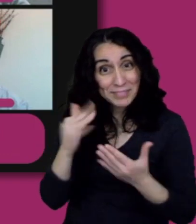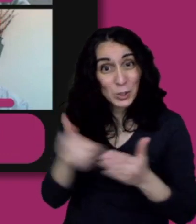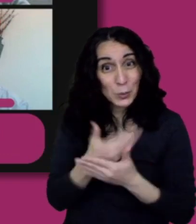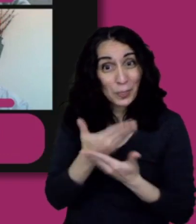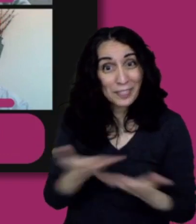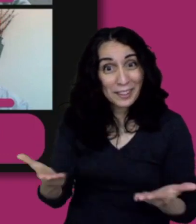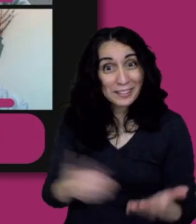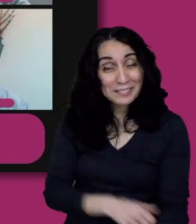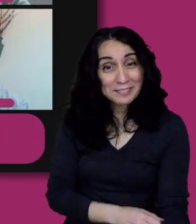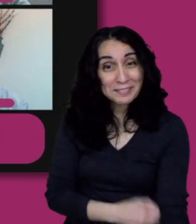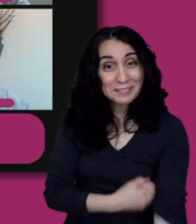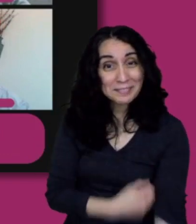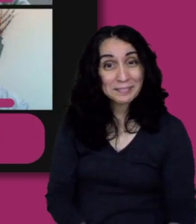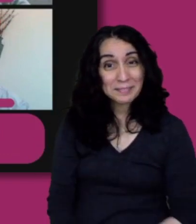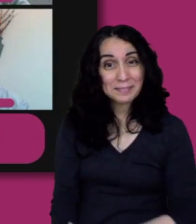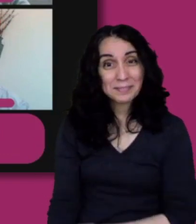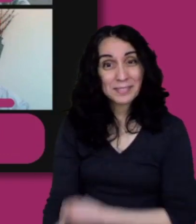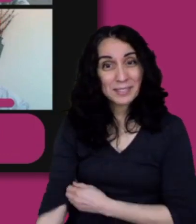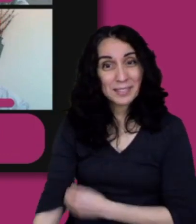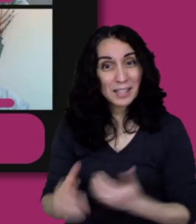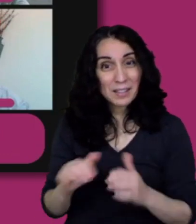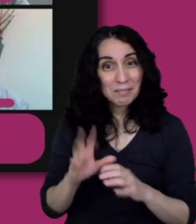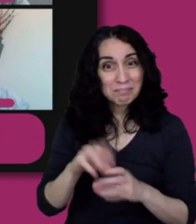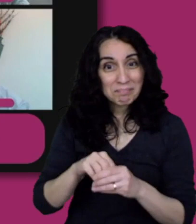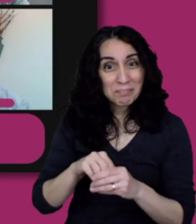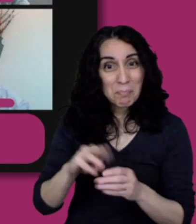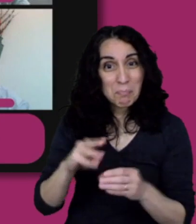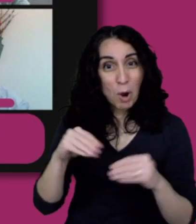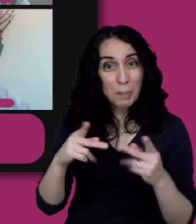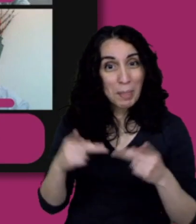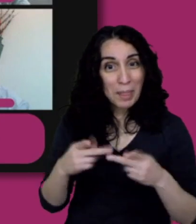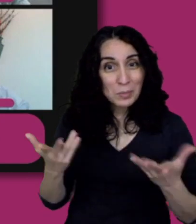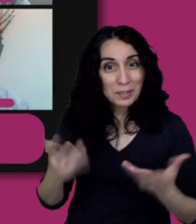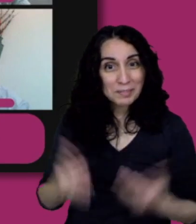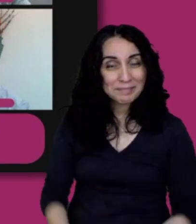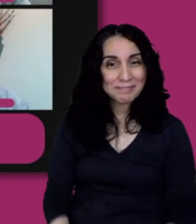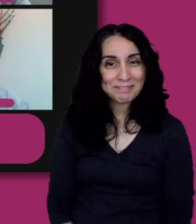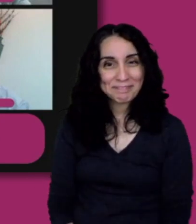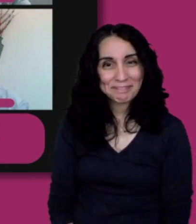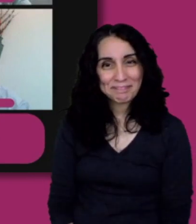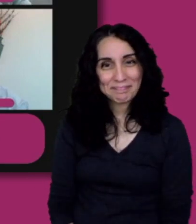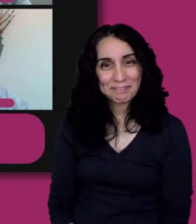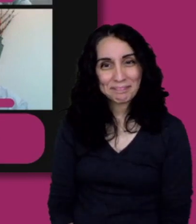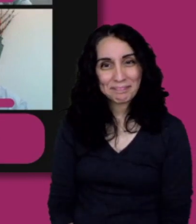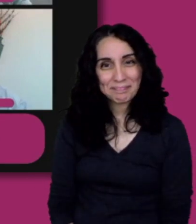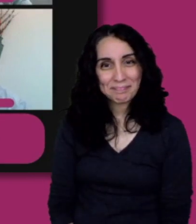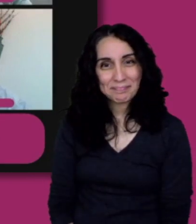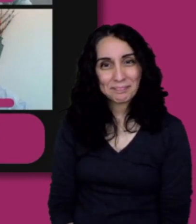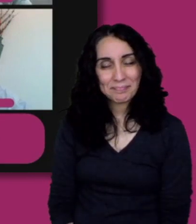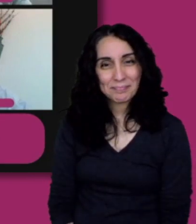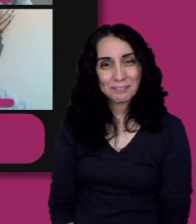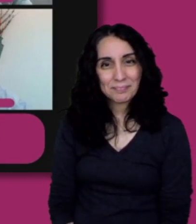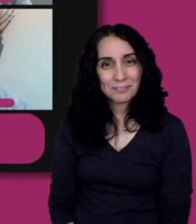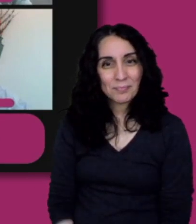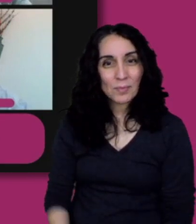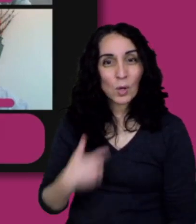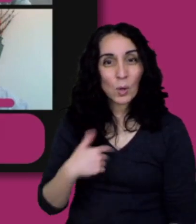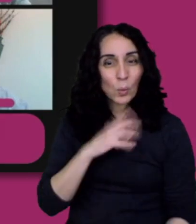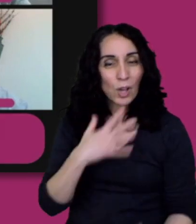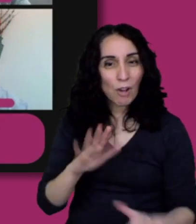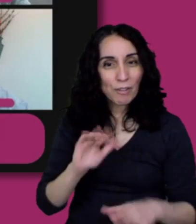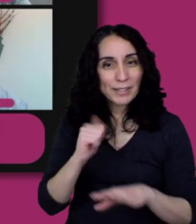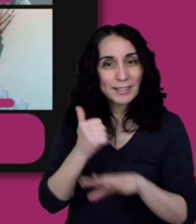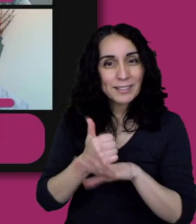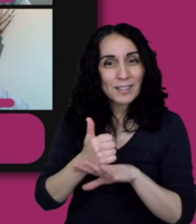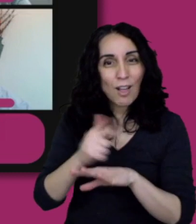you launching, and how do you see that in the marketplace? Sure. So we launched,